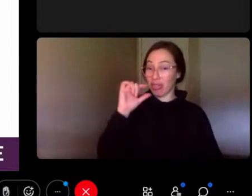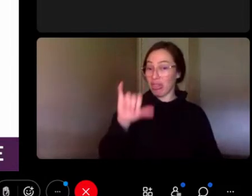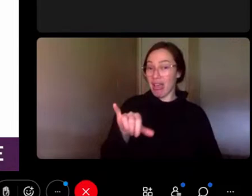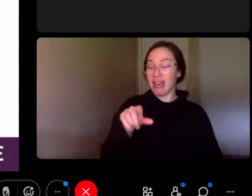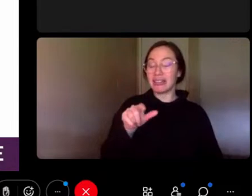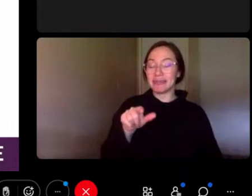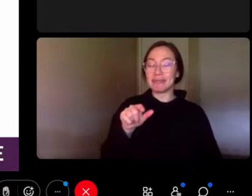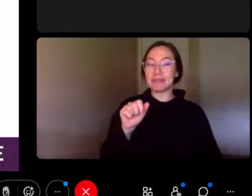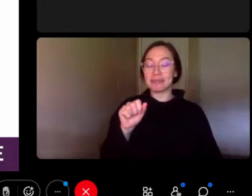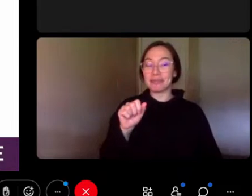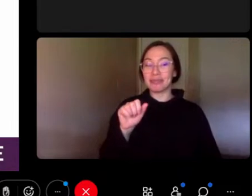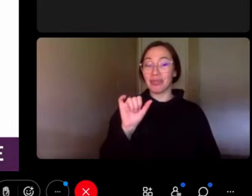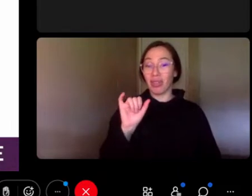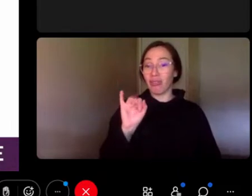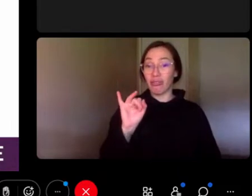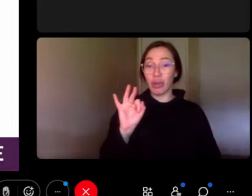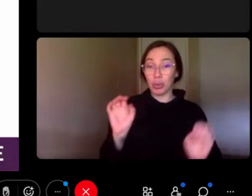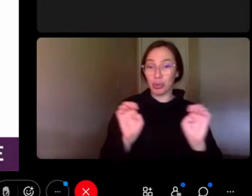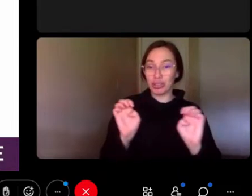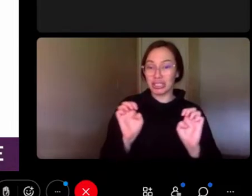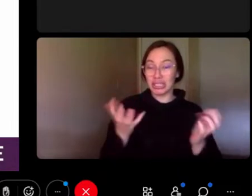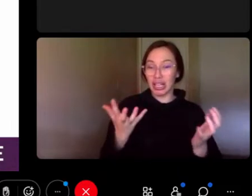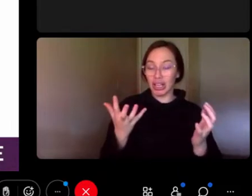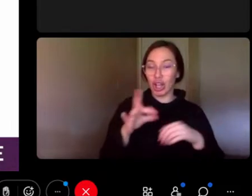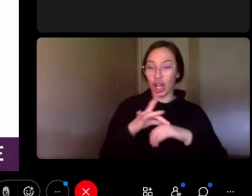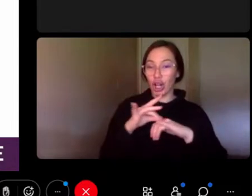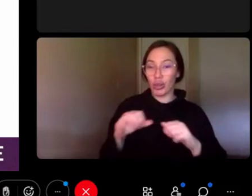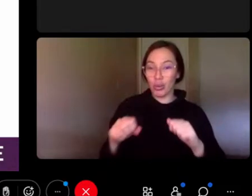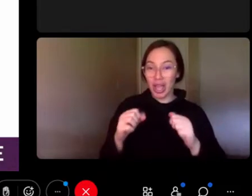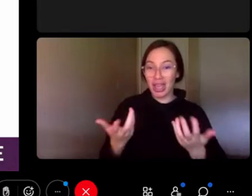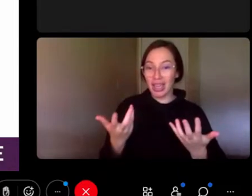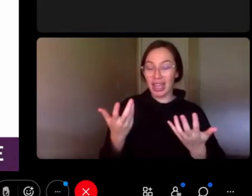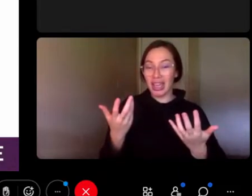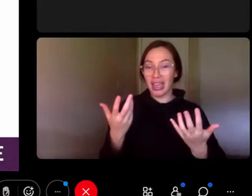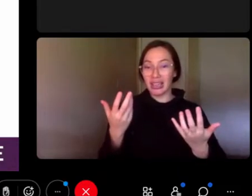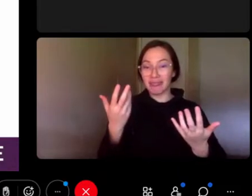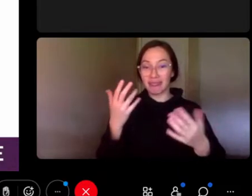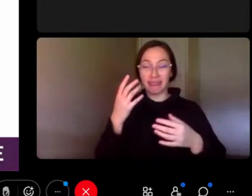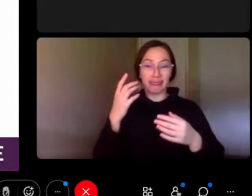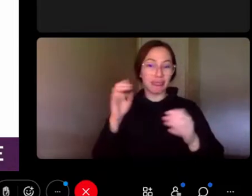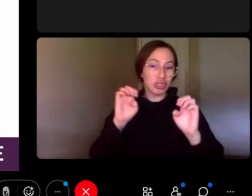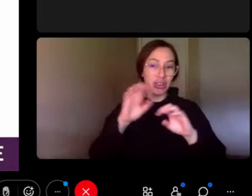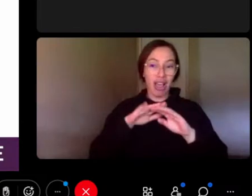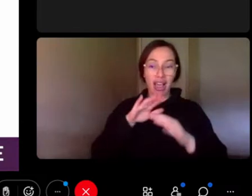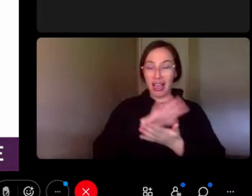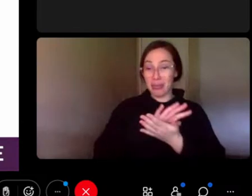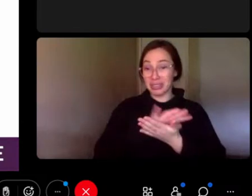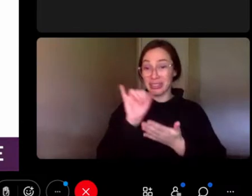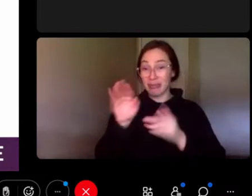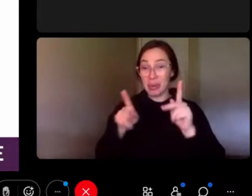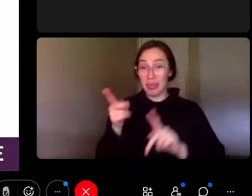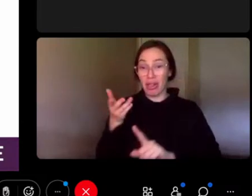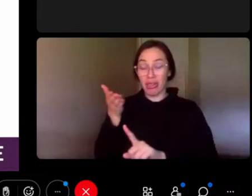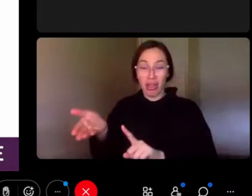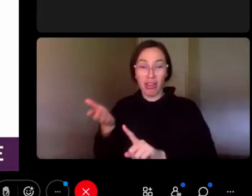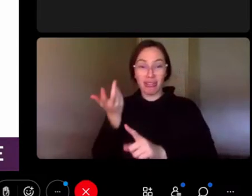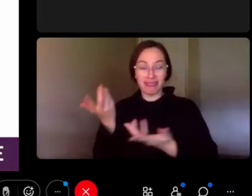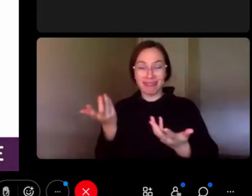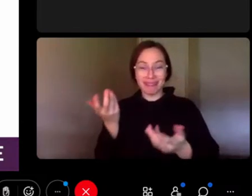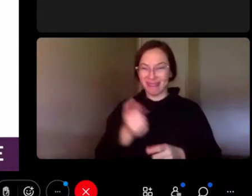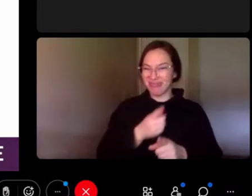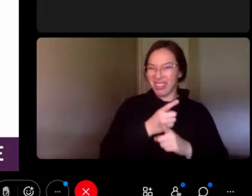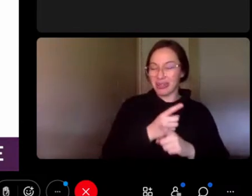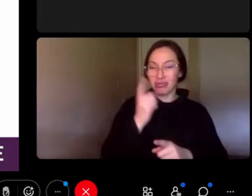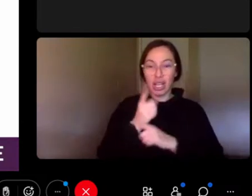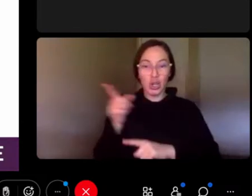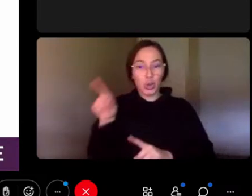The other issue for that is if in case of emergency, if you had an earthquake, they had to know who was on campus. And if you got people on campus and they're somewhere, right, you need to